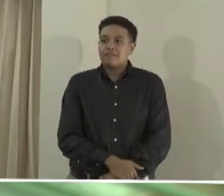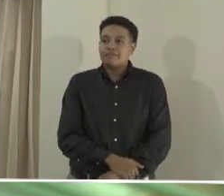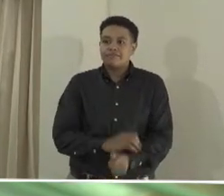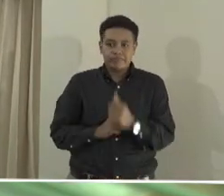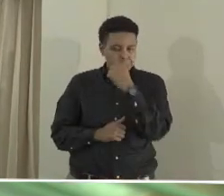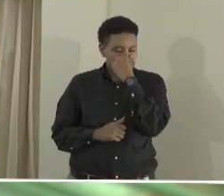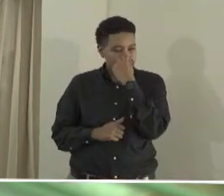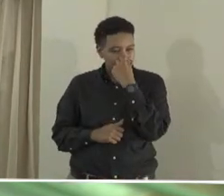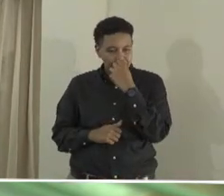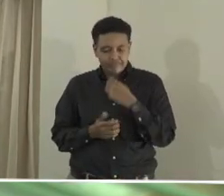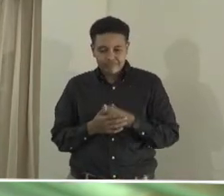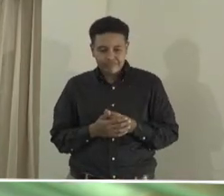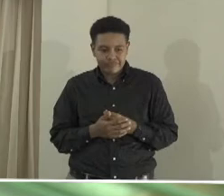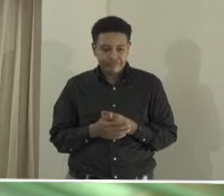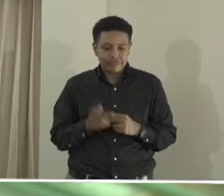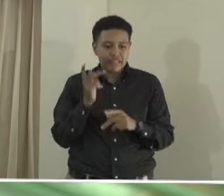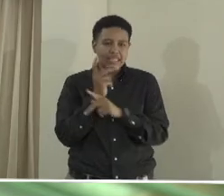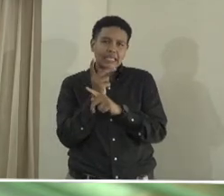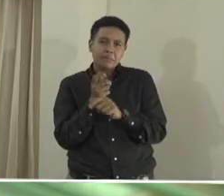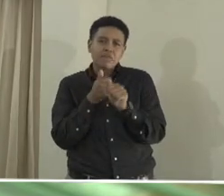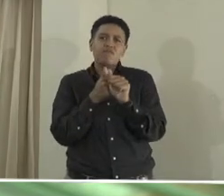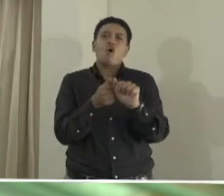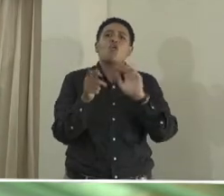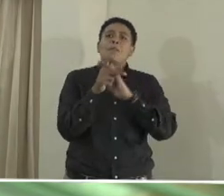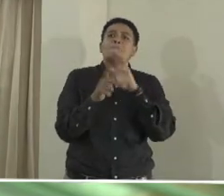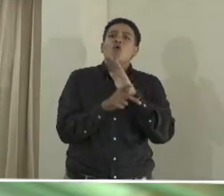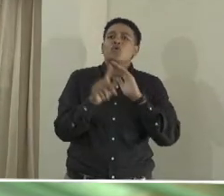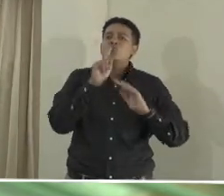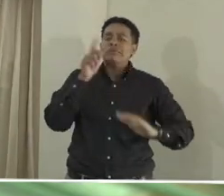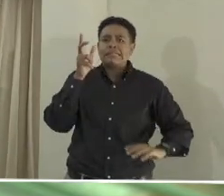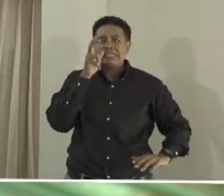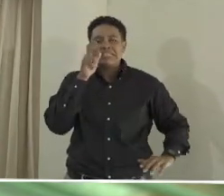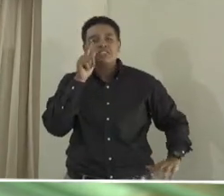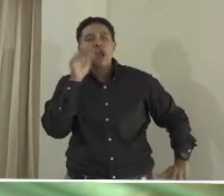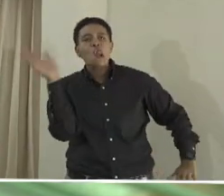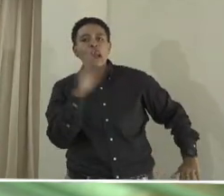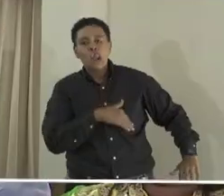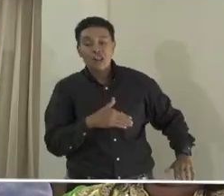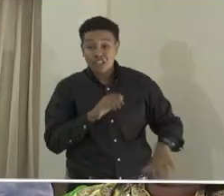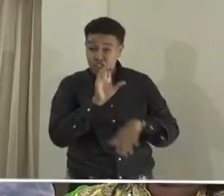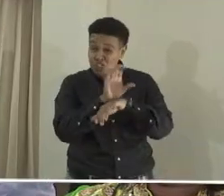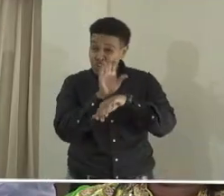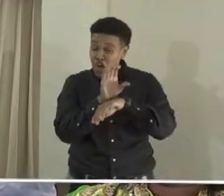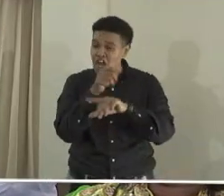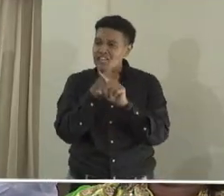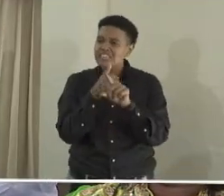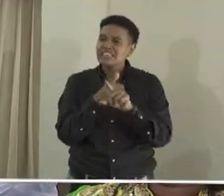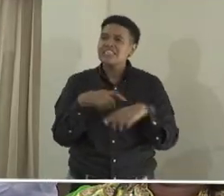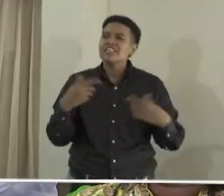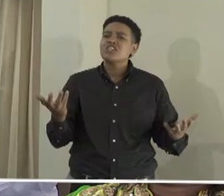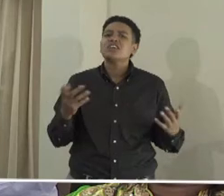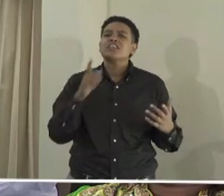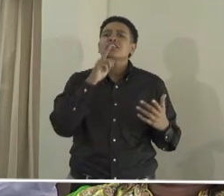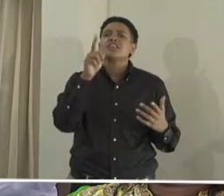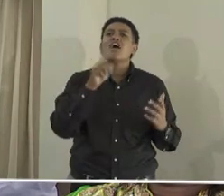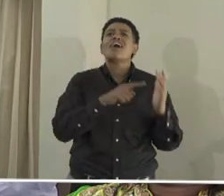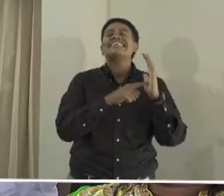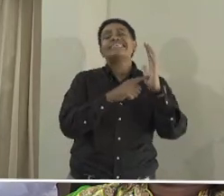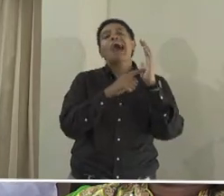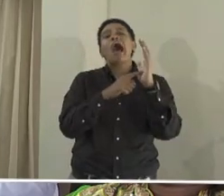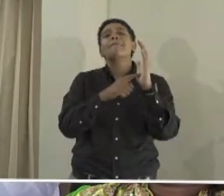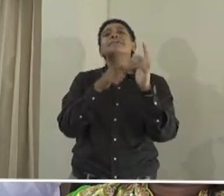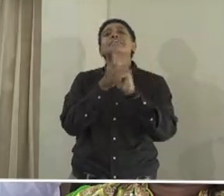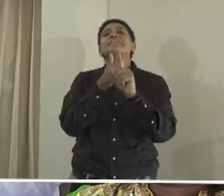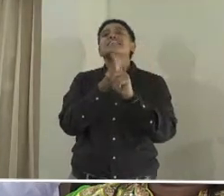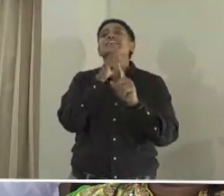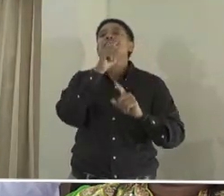in maintaining the protocols. The church is an example